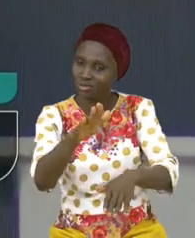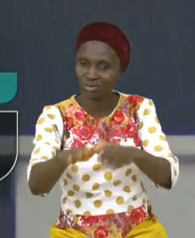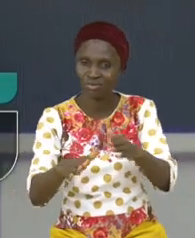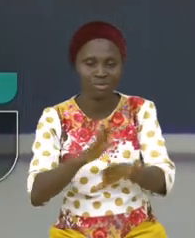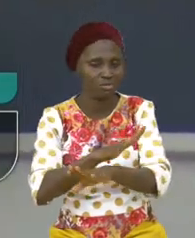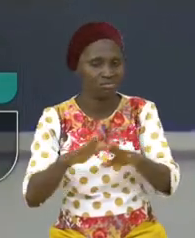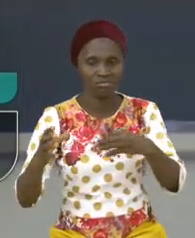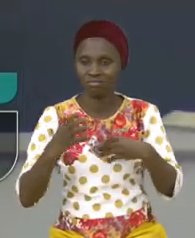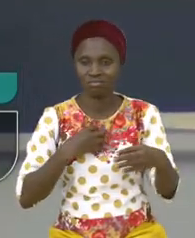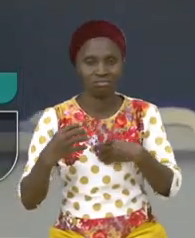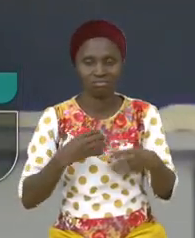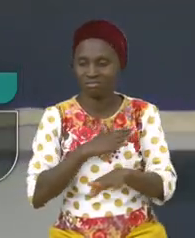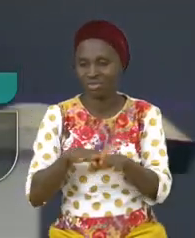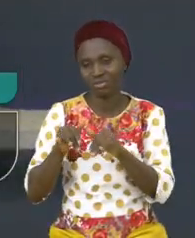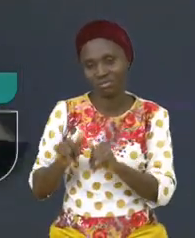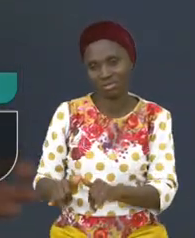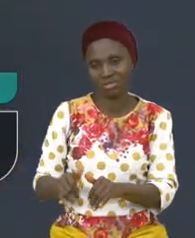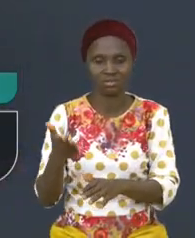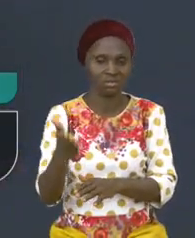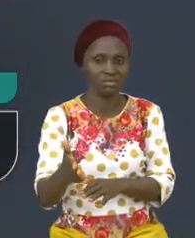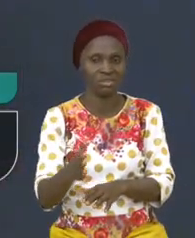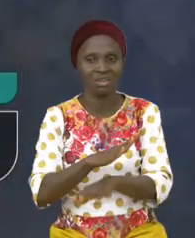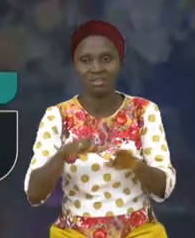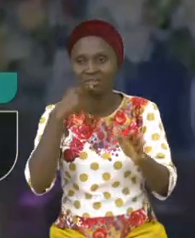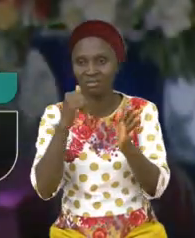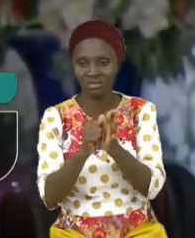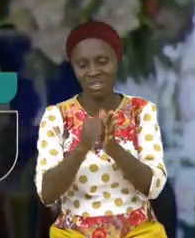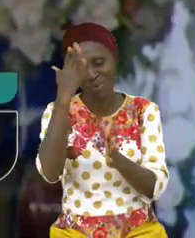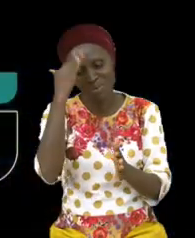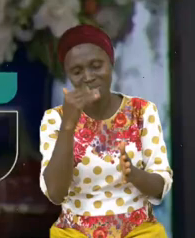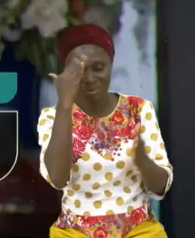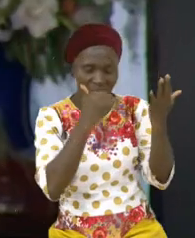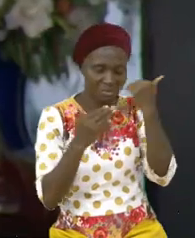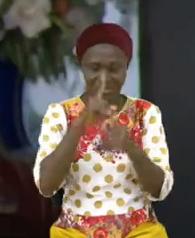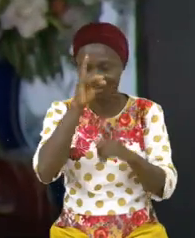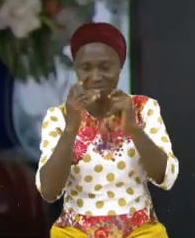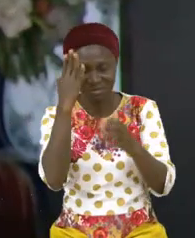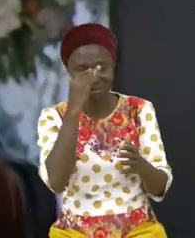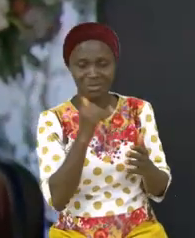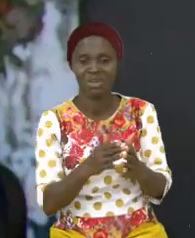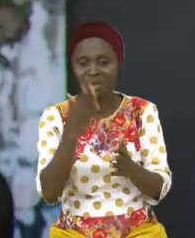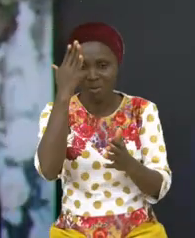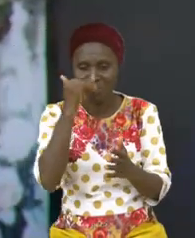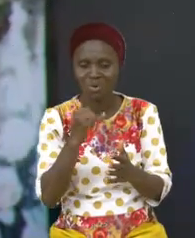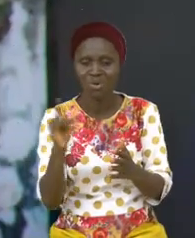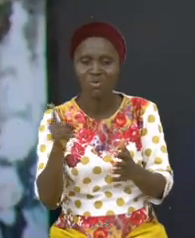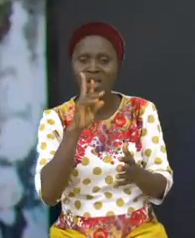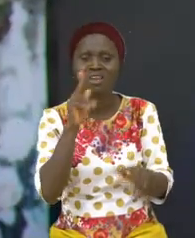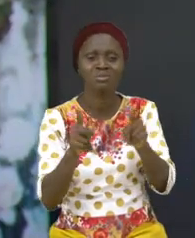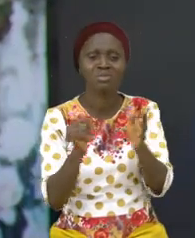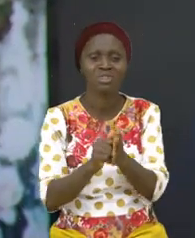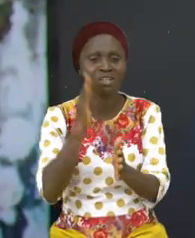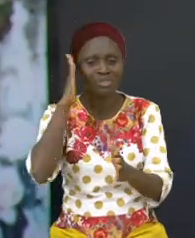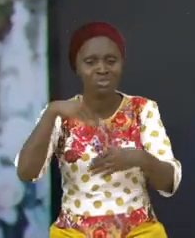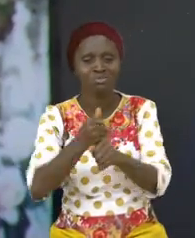don't stay there and say, why is the government like this? Why are the people who should make the road? Why are they like this? Have